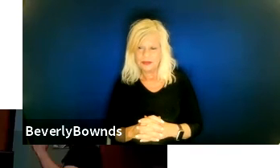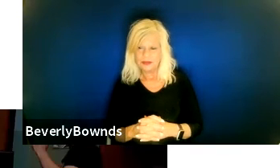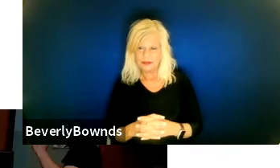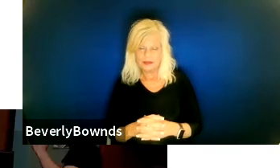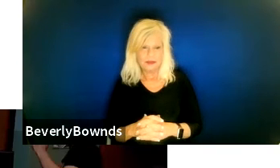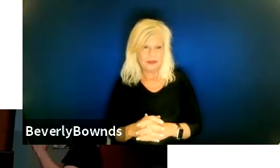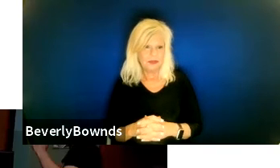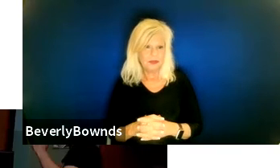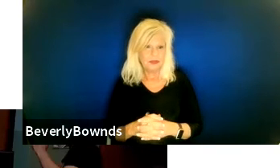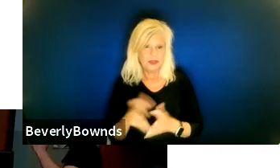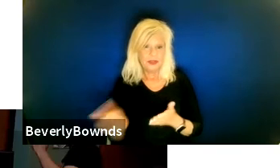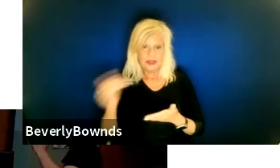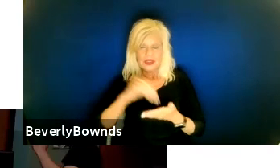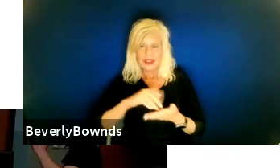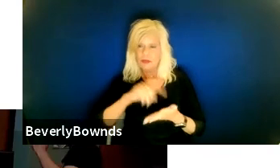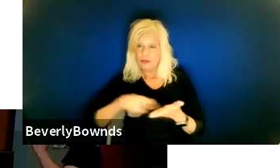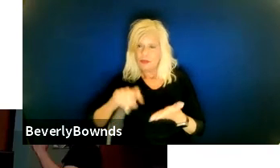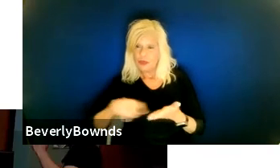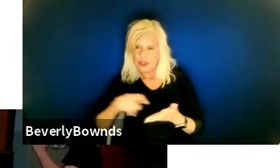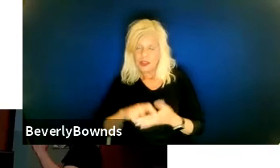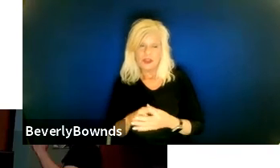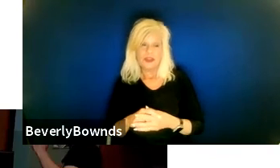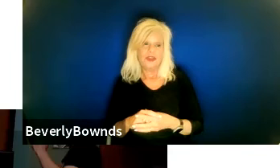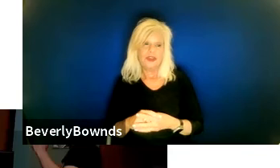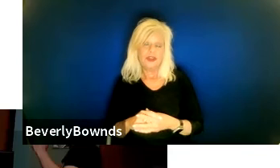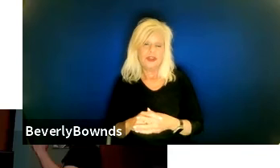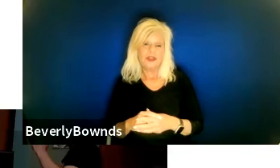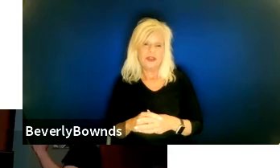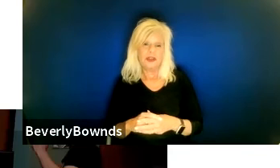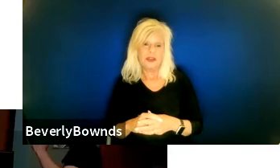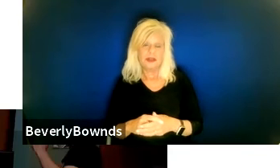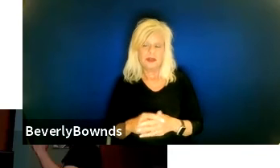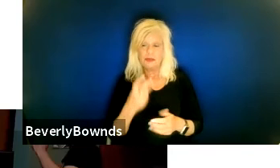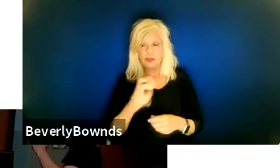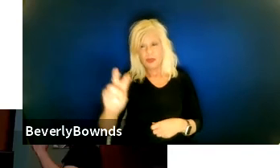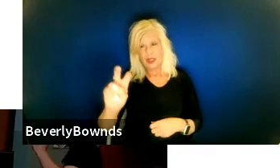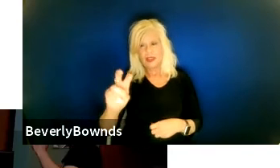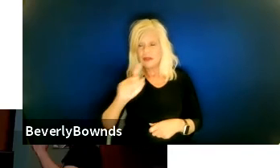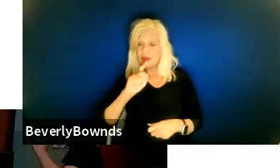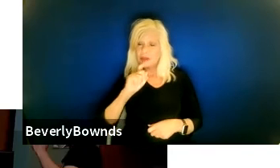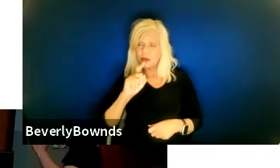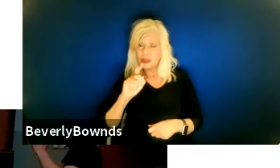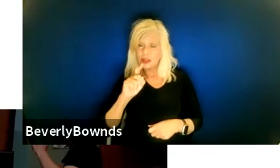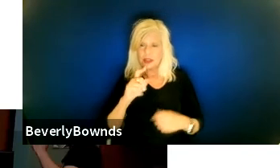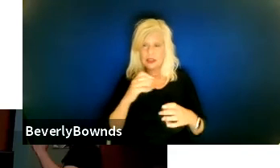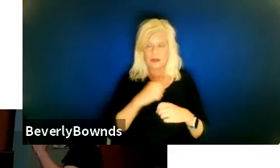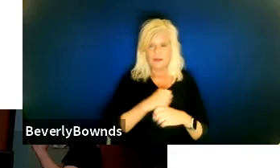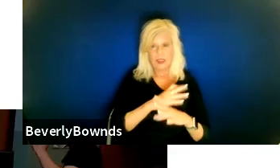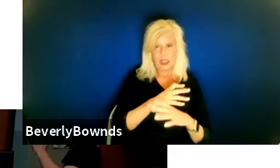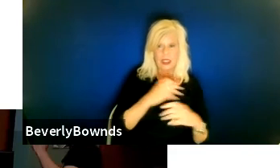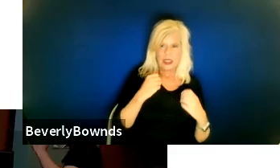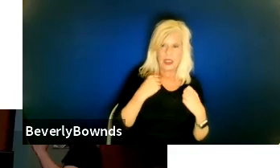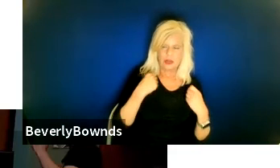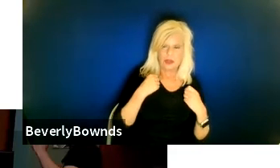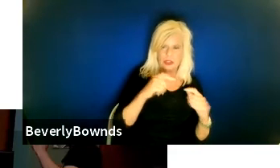And so once again, the research line transferred really linearly from teleexercise